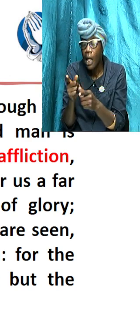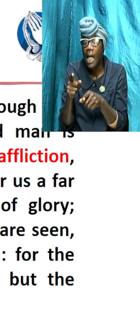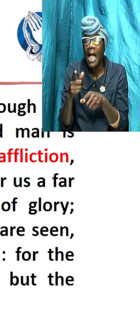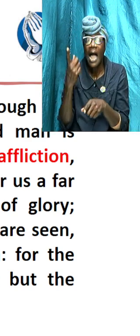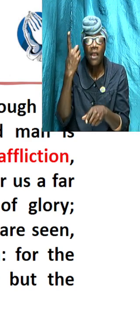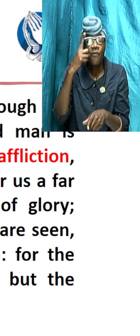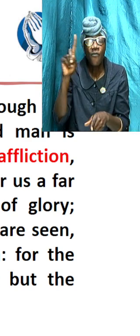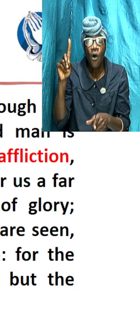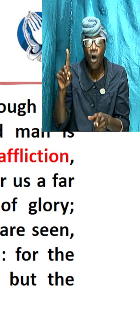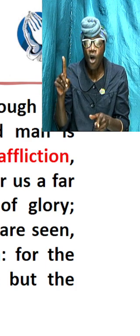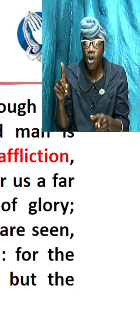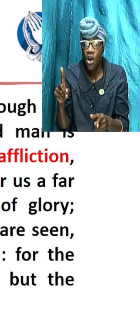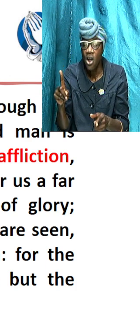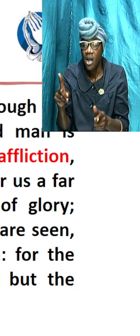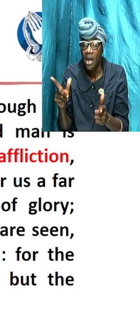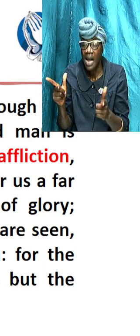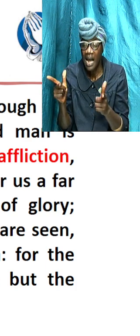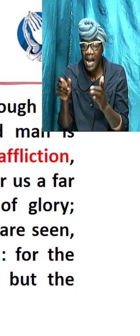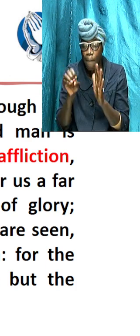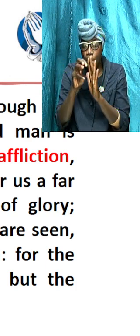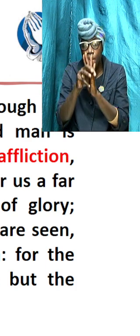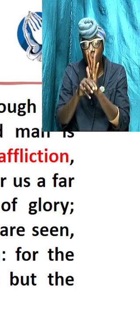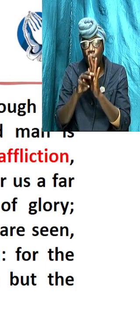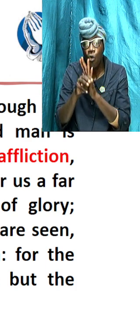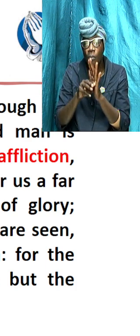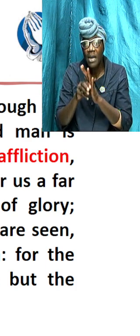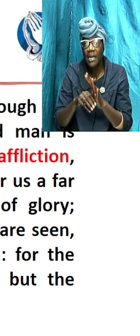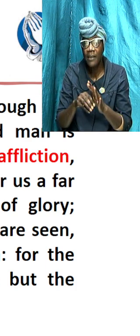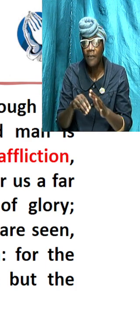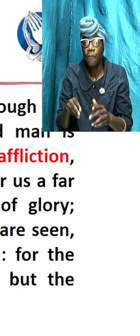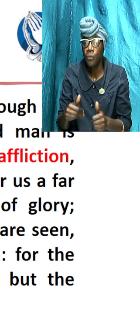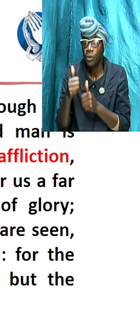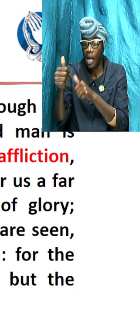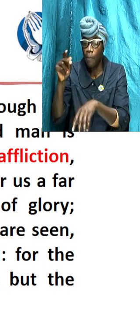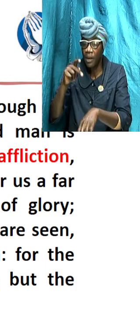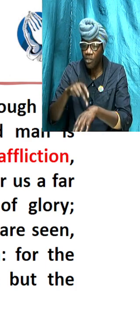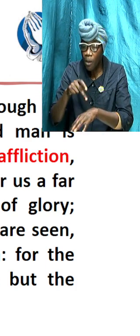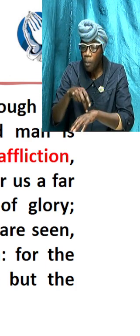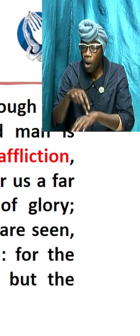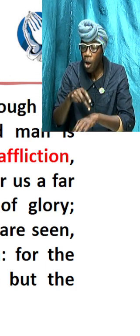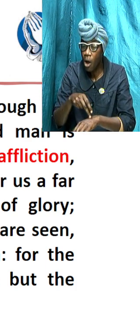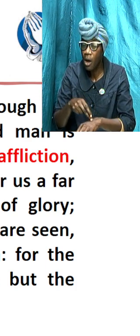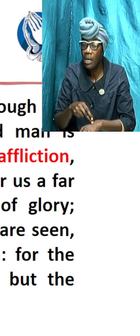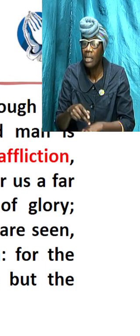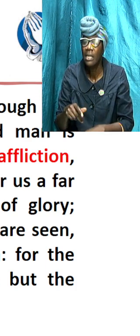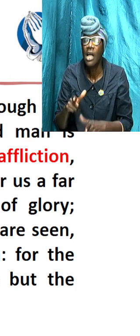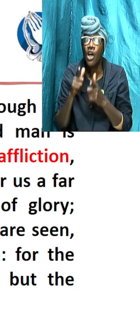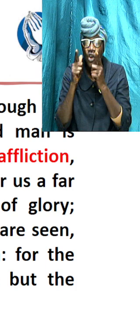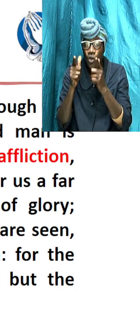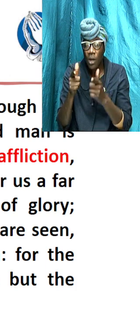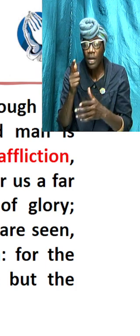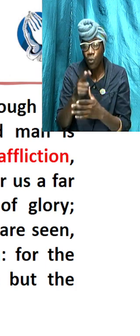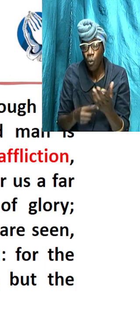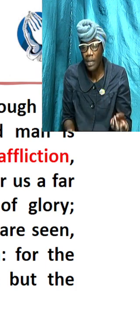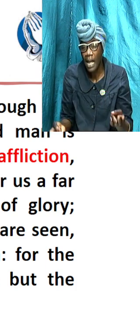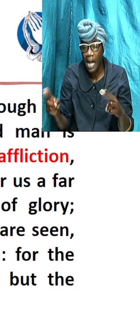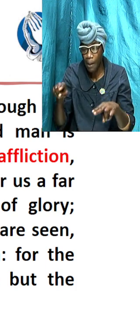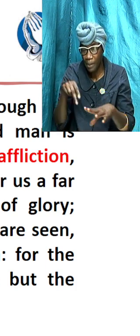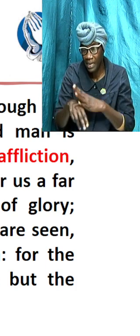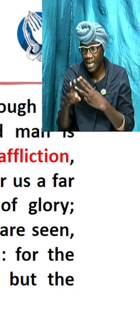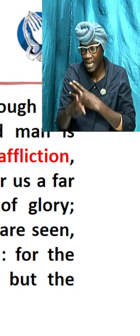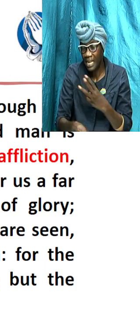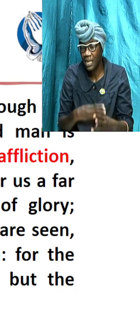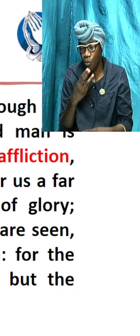moment. Paul also made another statement. When we look at everything that was happening in the world, when we look at the fact